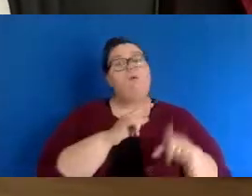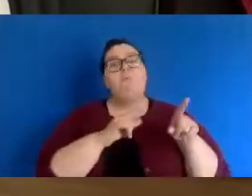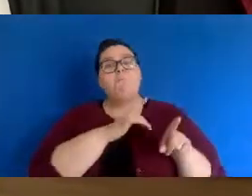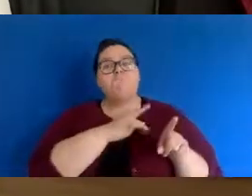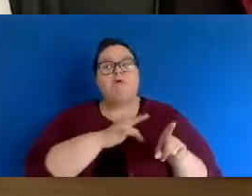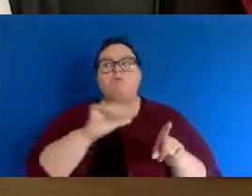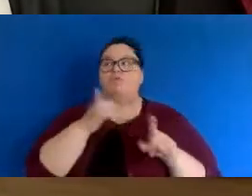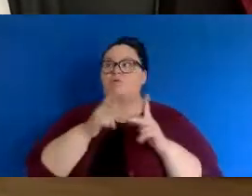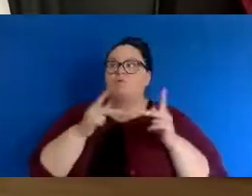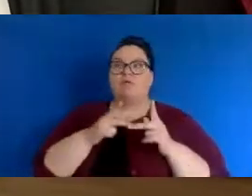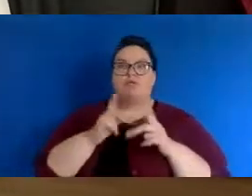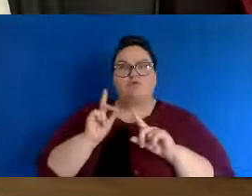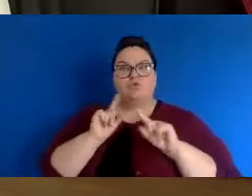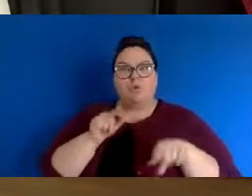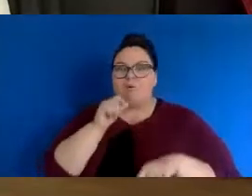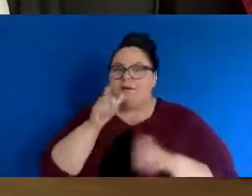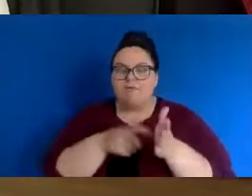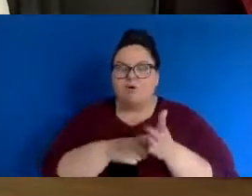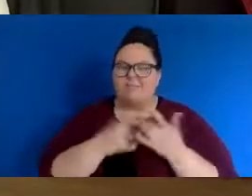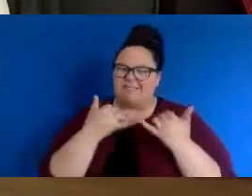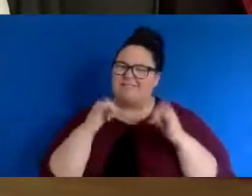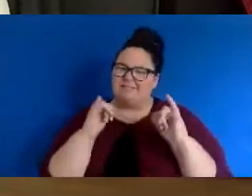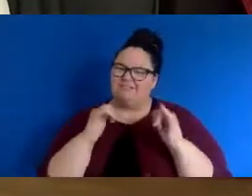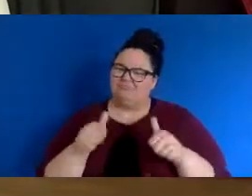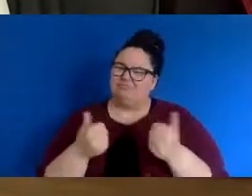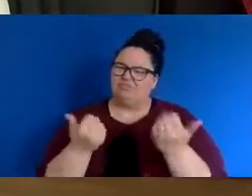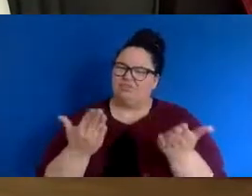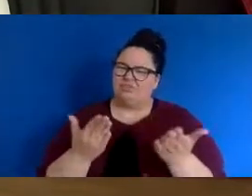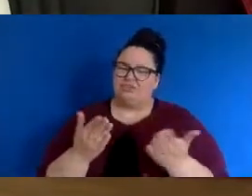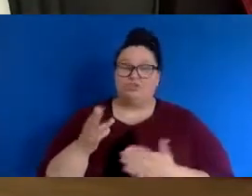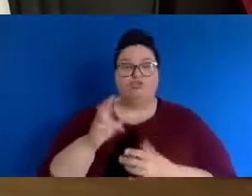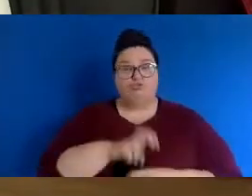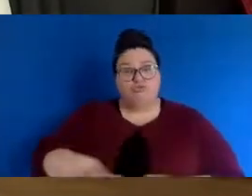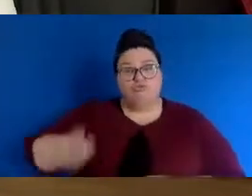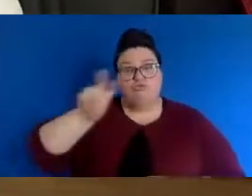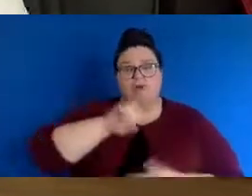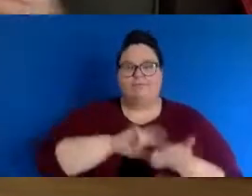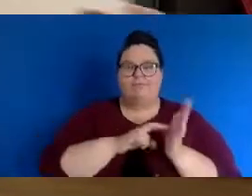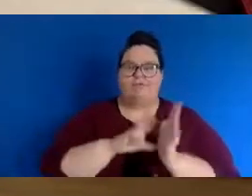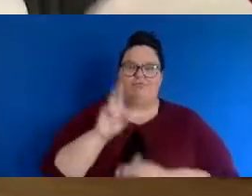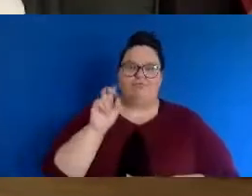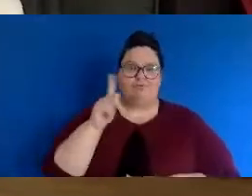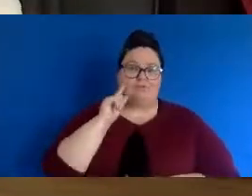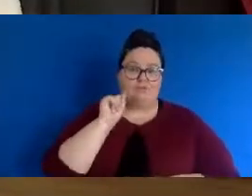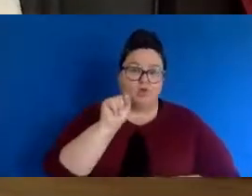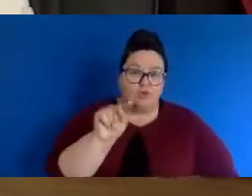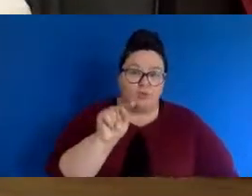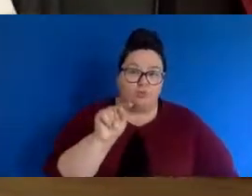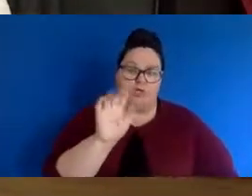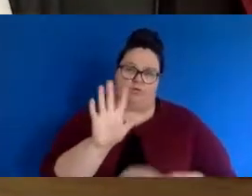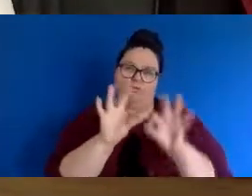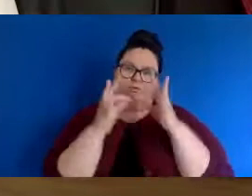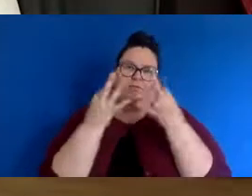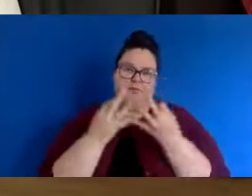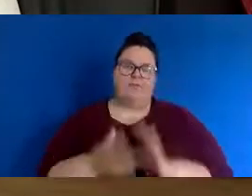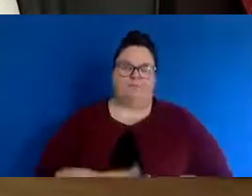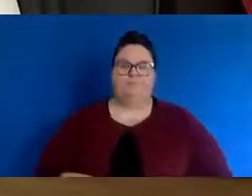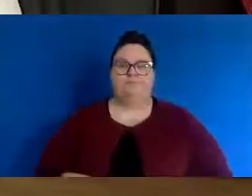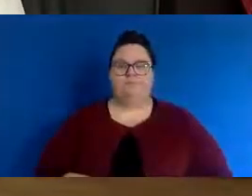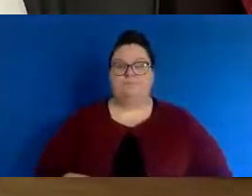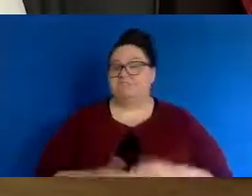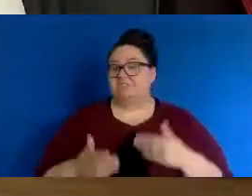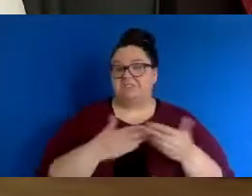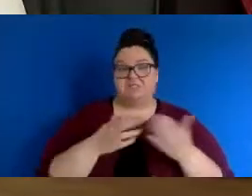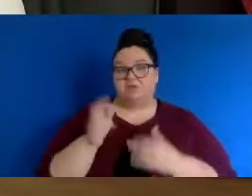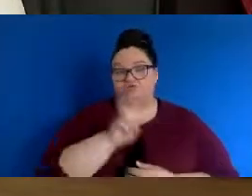going. Please be mindful of the risks that travel brings to you and your family. Whether you are traveling or